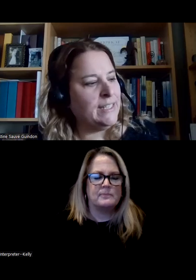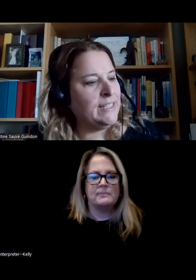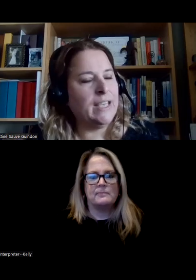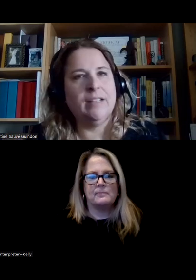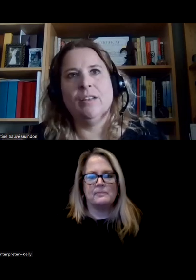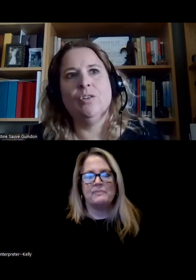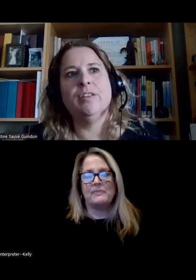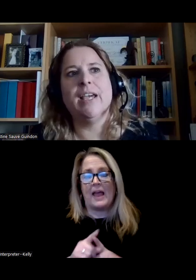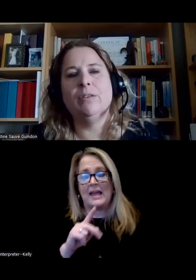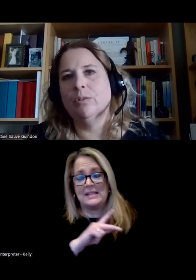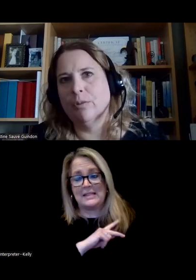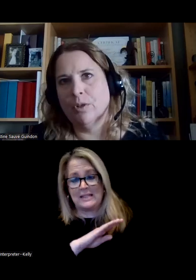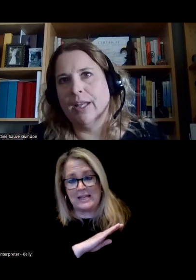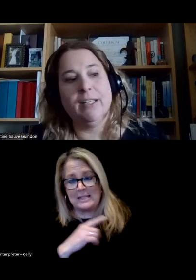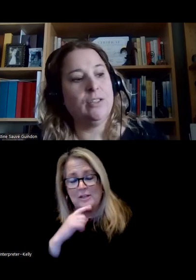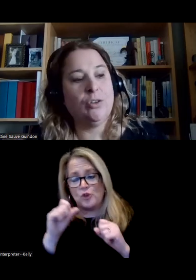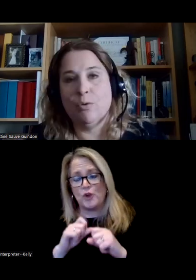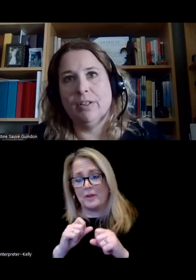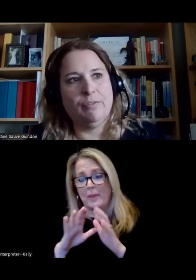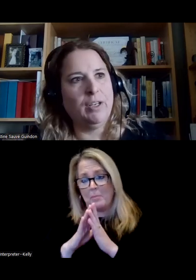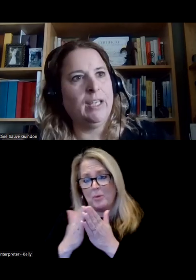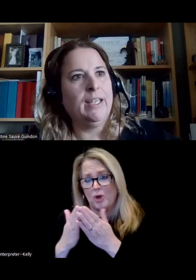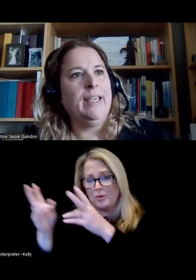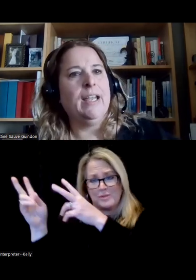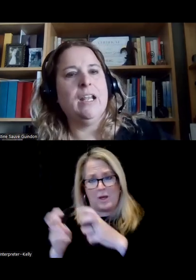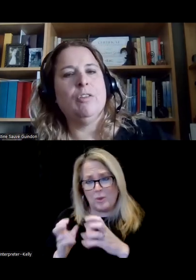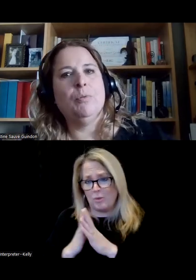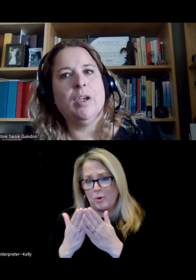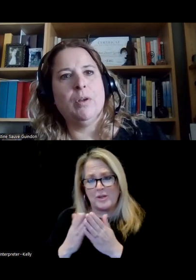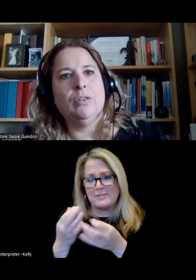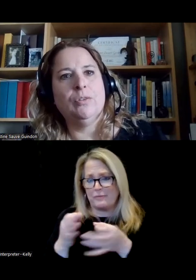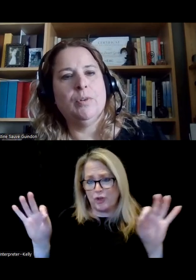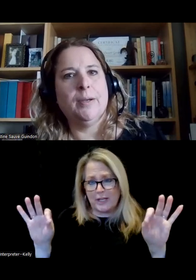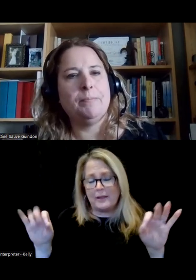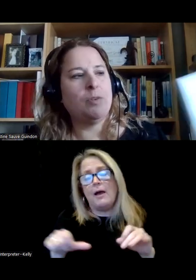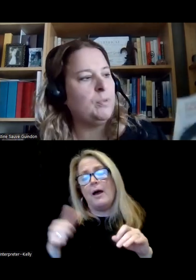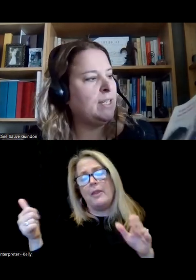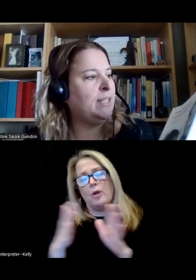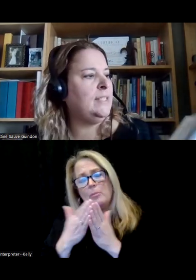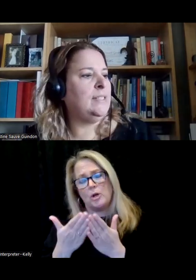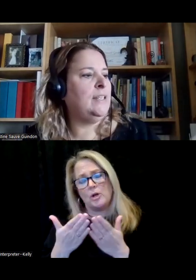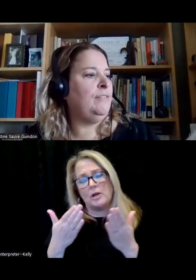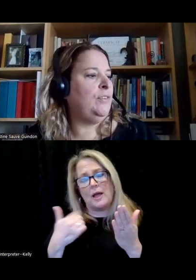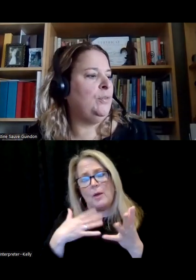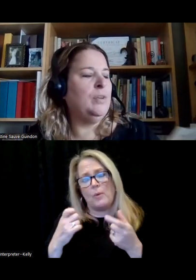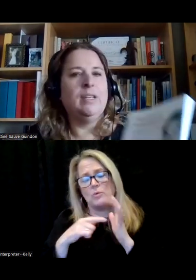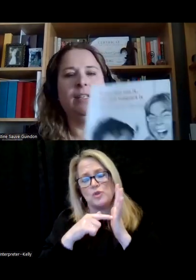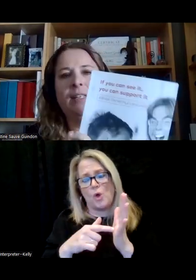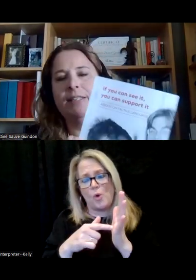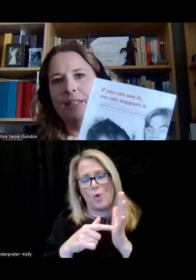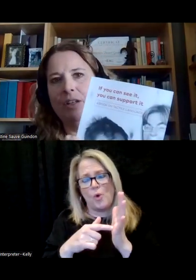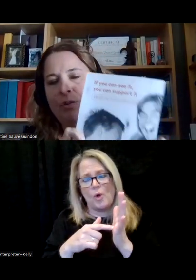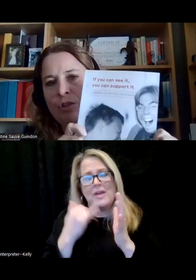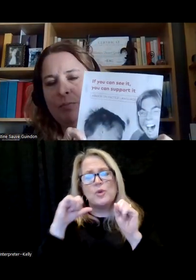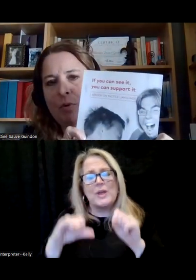And as Casey said, you can download the book and it's totally free. Another book I want to do to present is If You